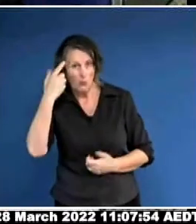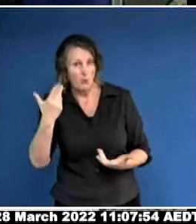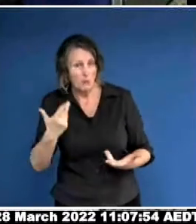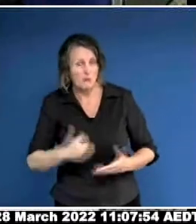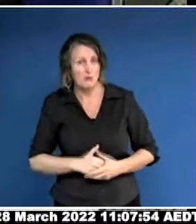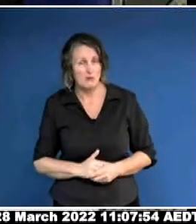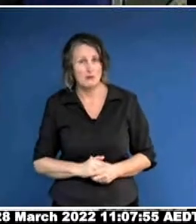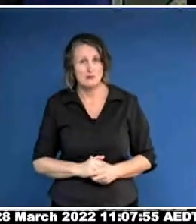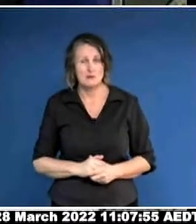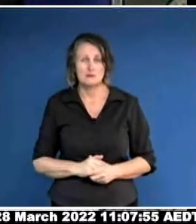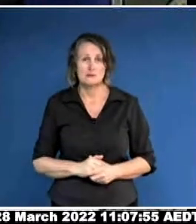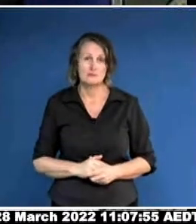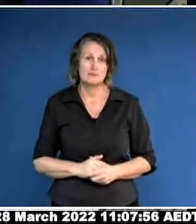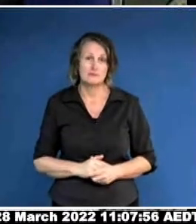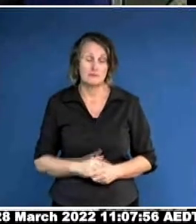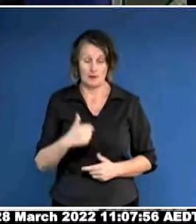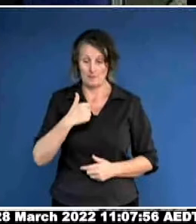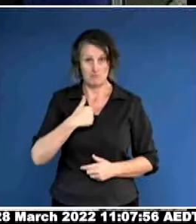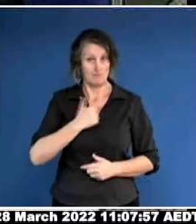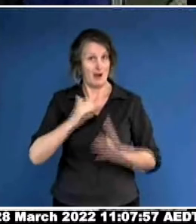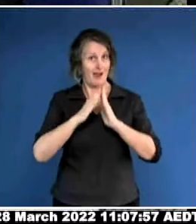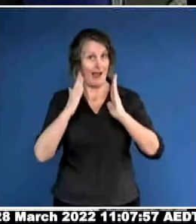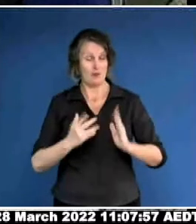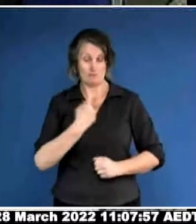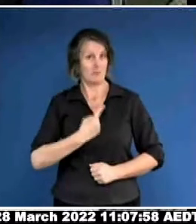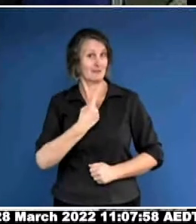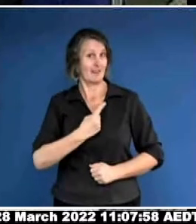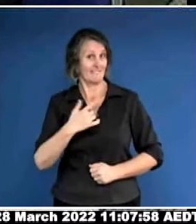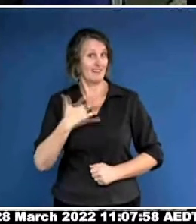I was living on my own, living in my own house.